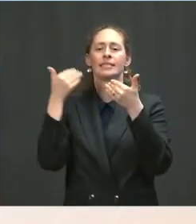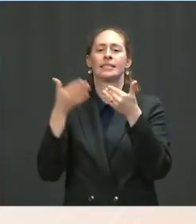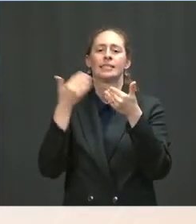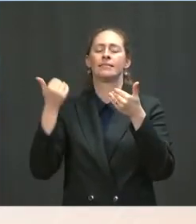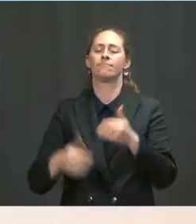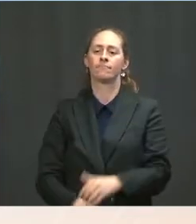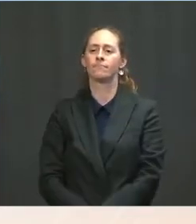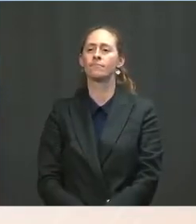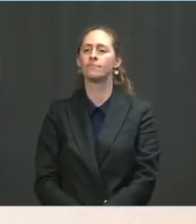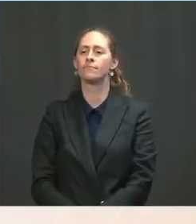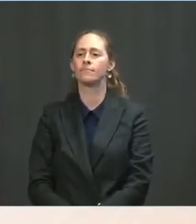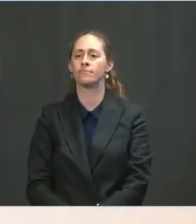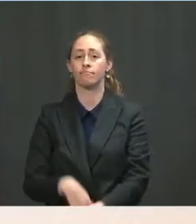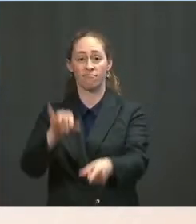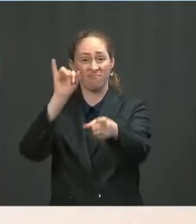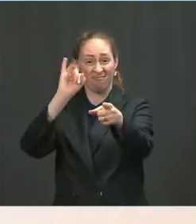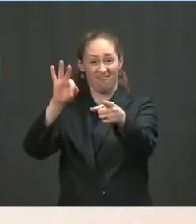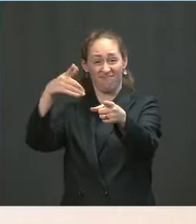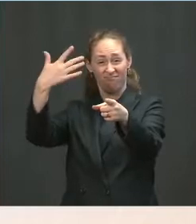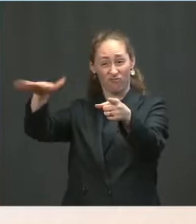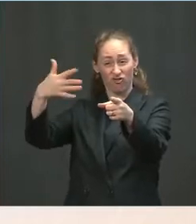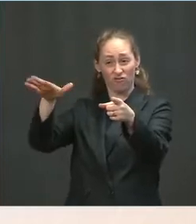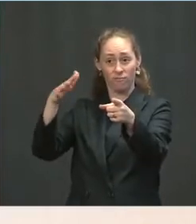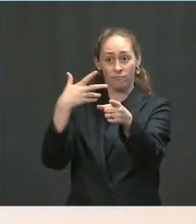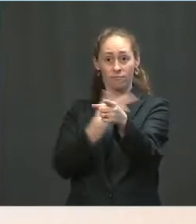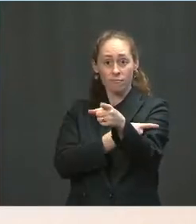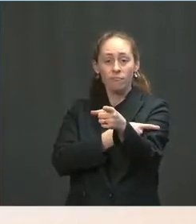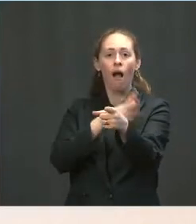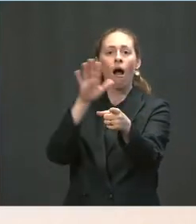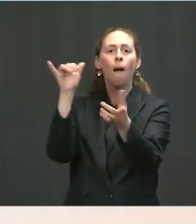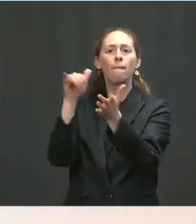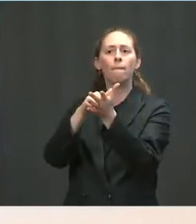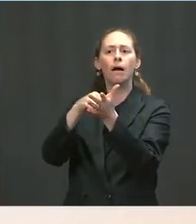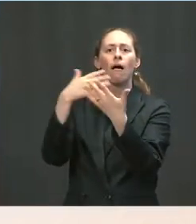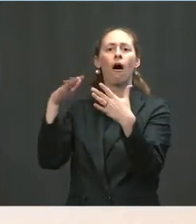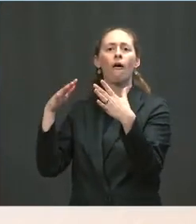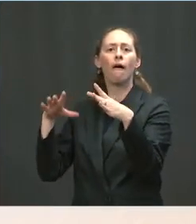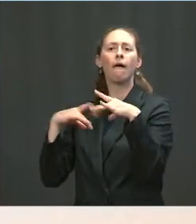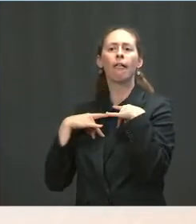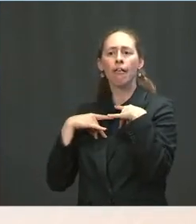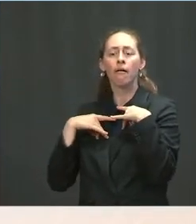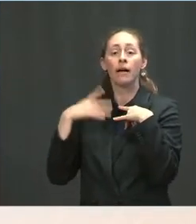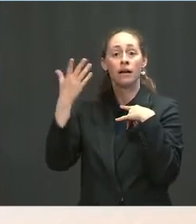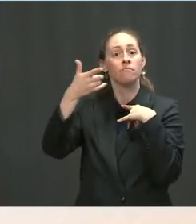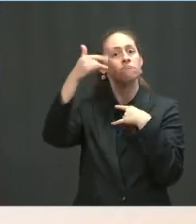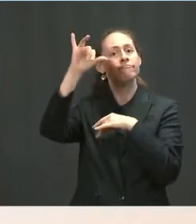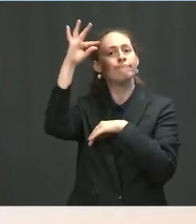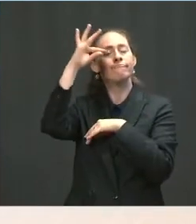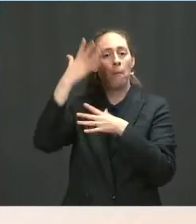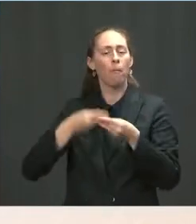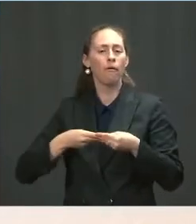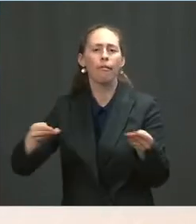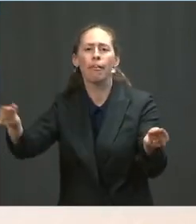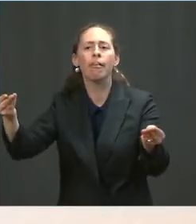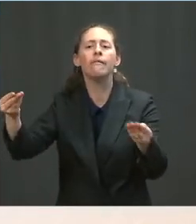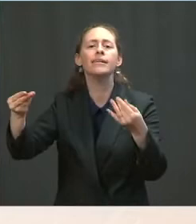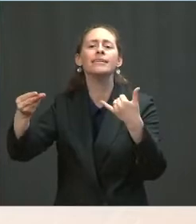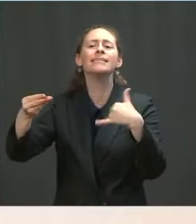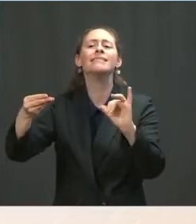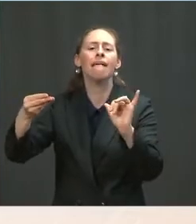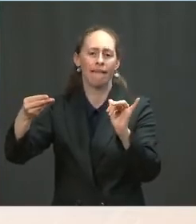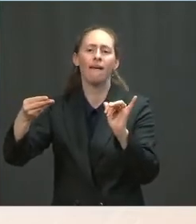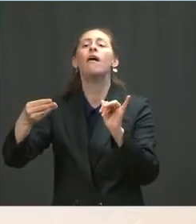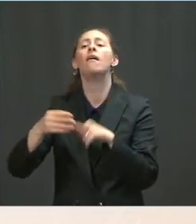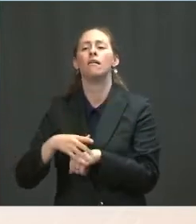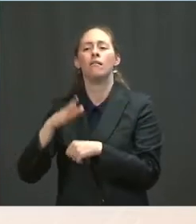people get Delta in a breakthrough infection, they may be contagious, and this is what we heard from CDC this week. And so